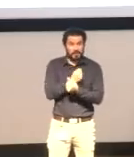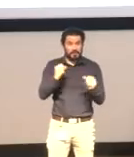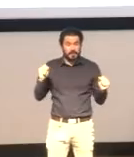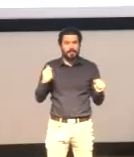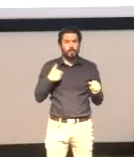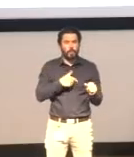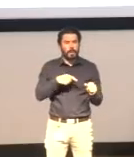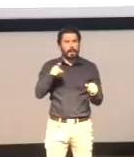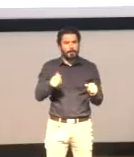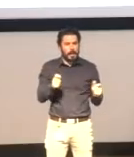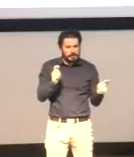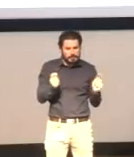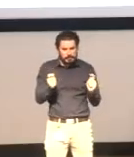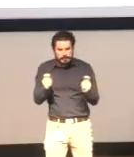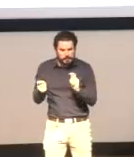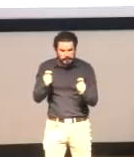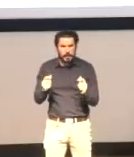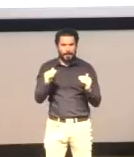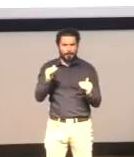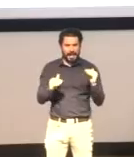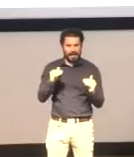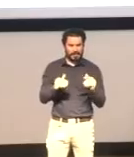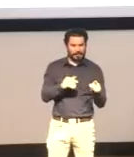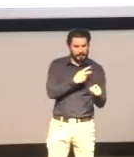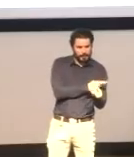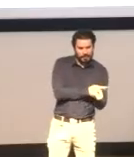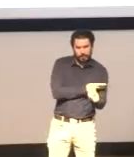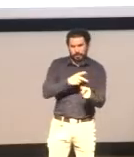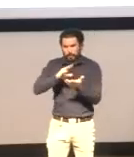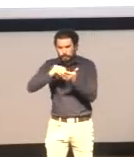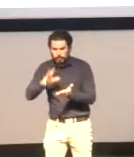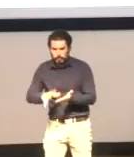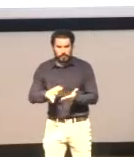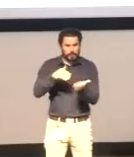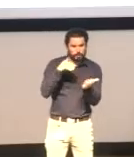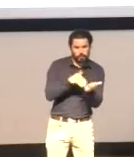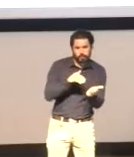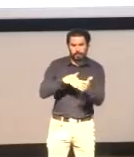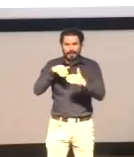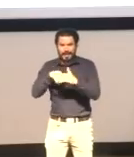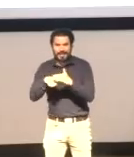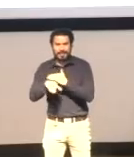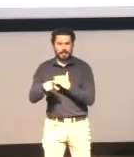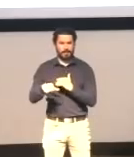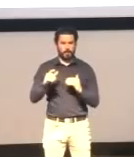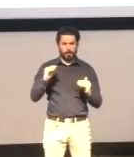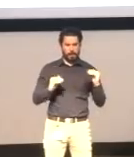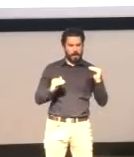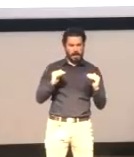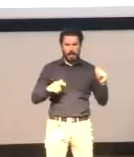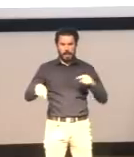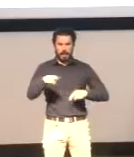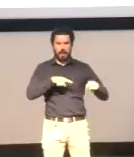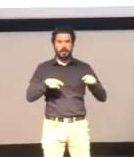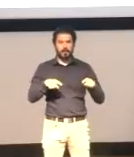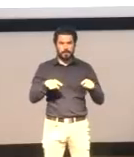balance the health and needs of our patients, learners, and providers, as well as access to resources. So here